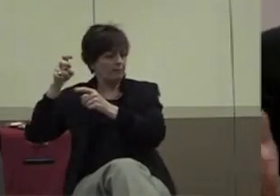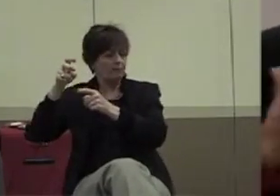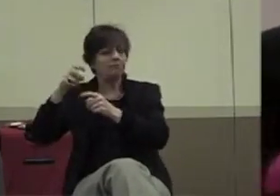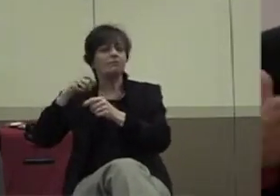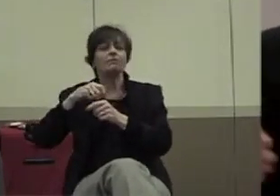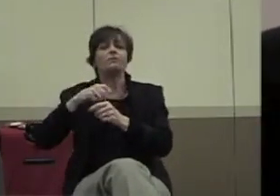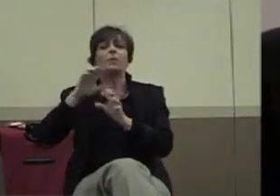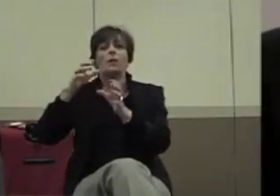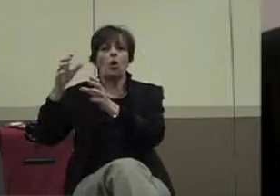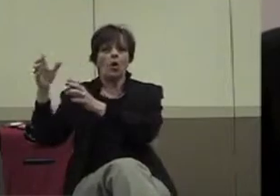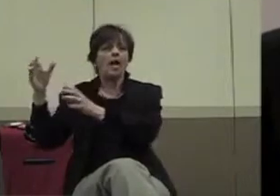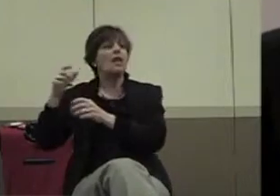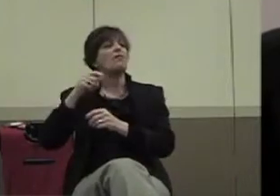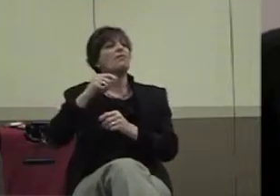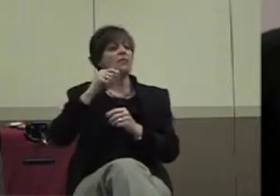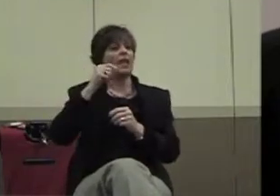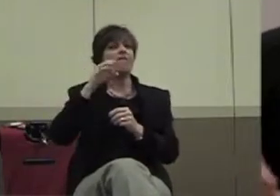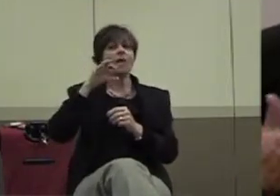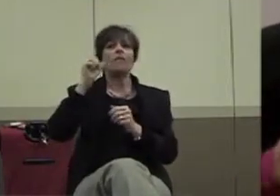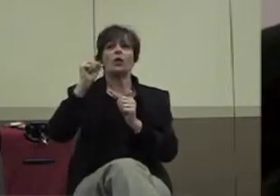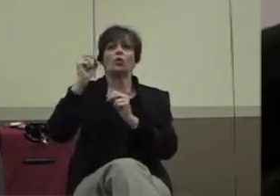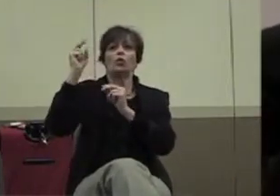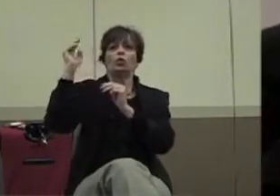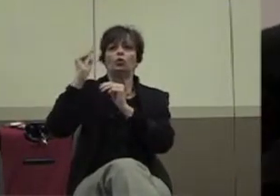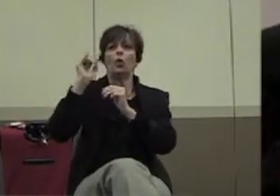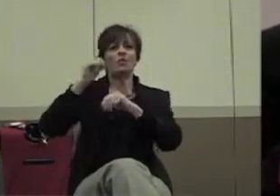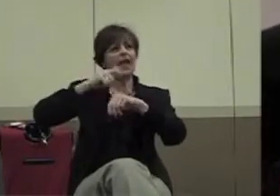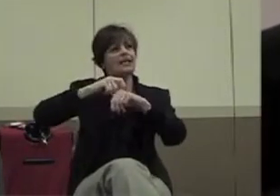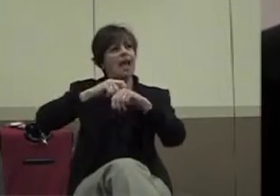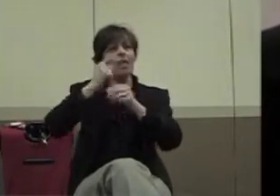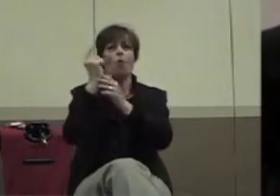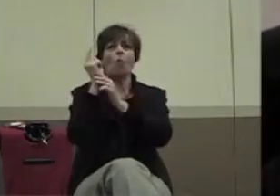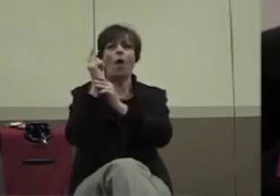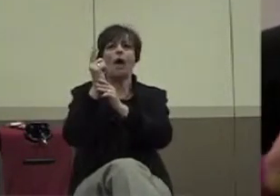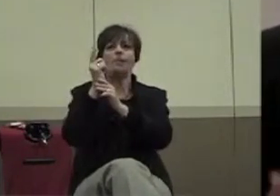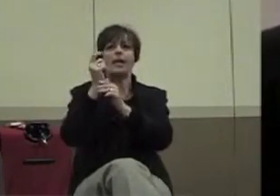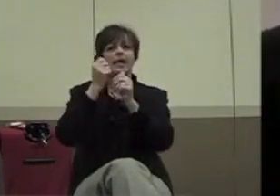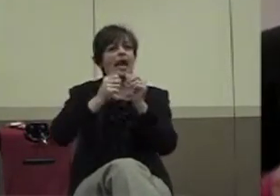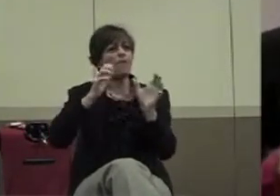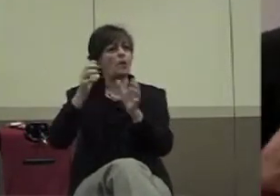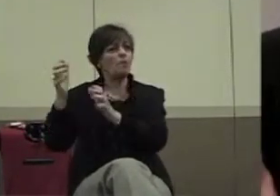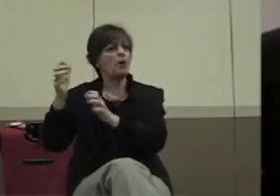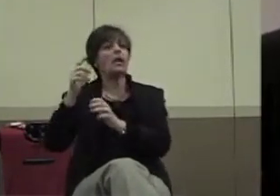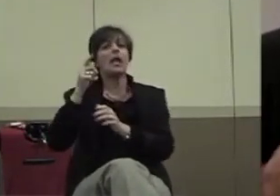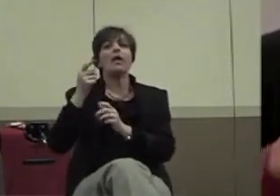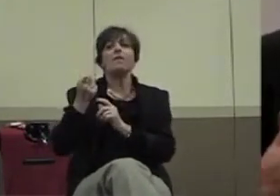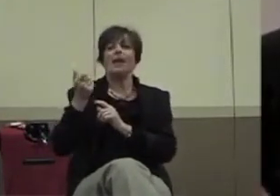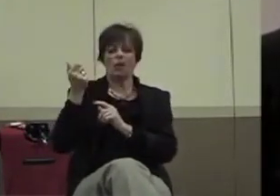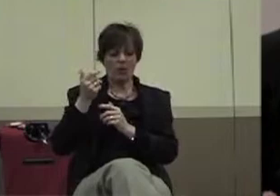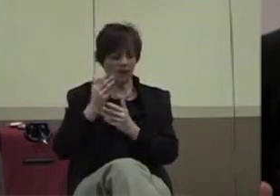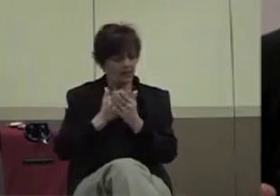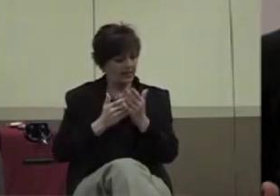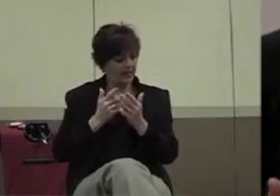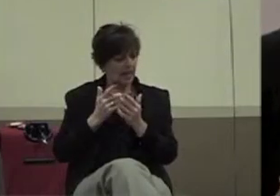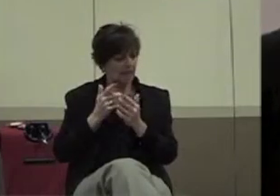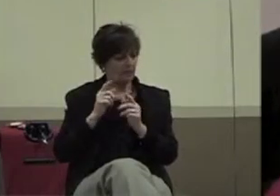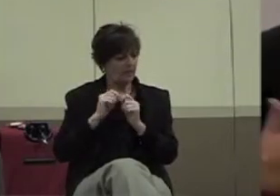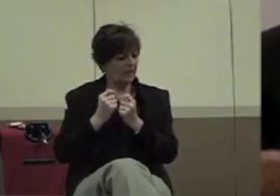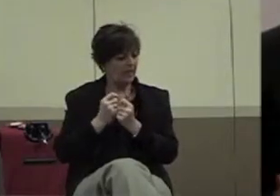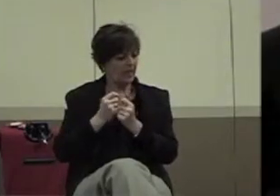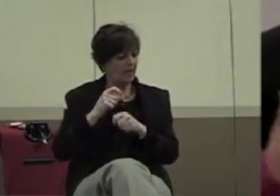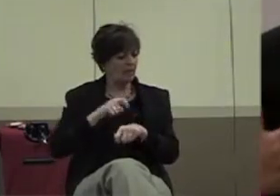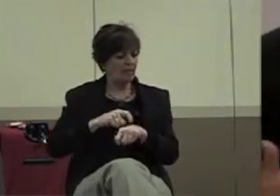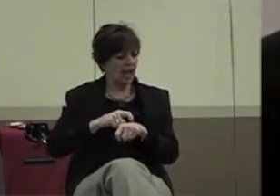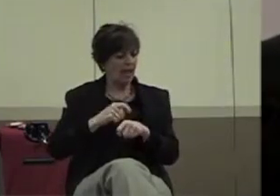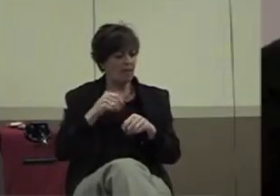transition time by 1 minute for every period. They got rid of a some kind of team time that they had in the morning.